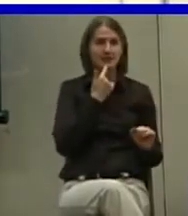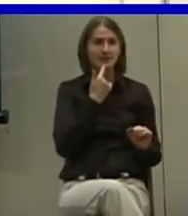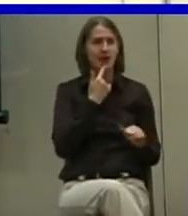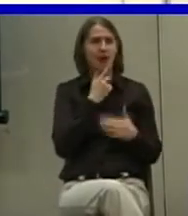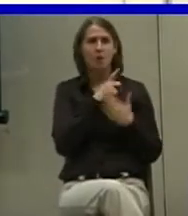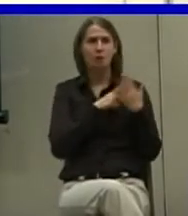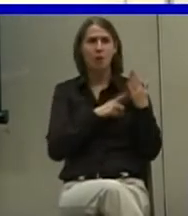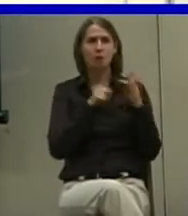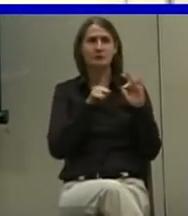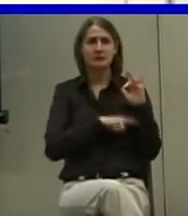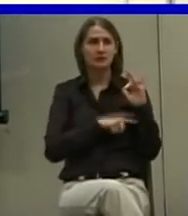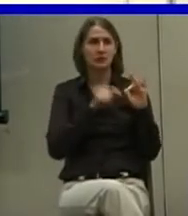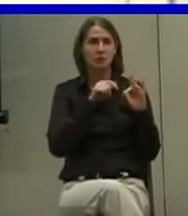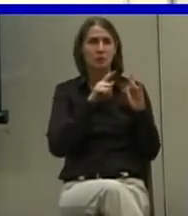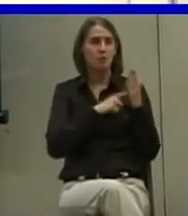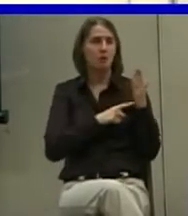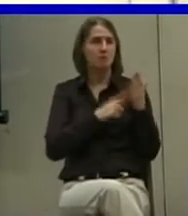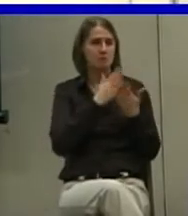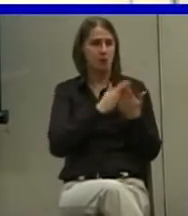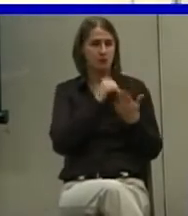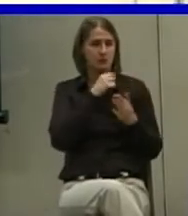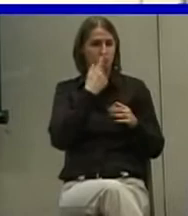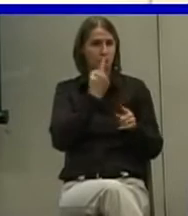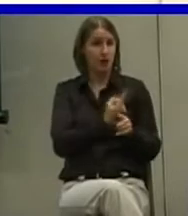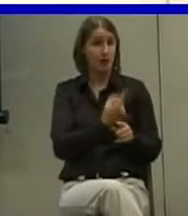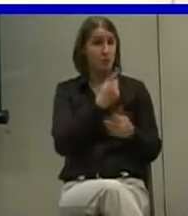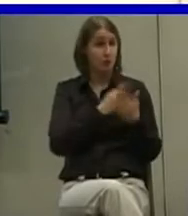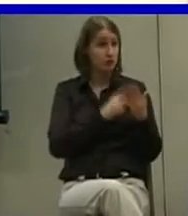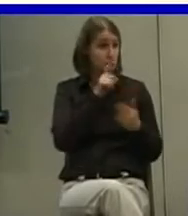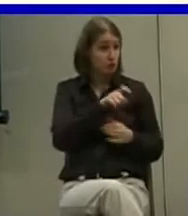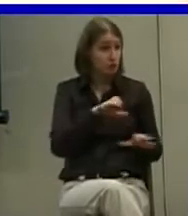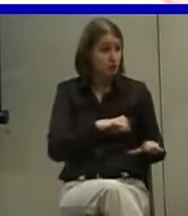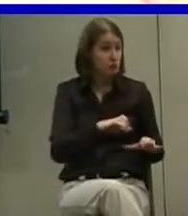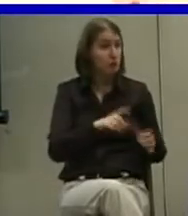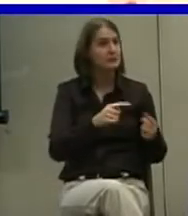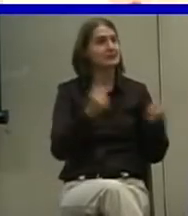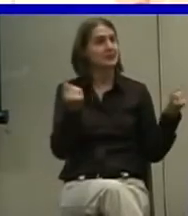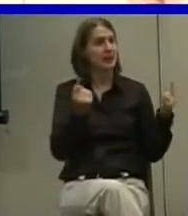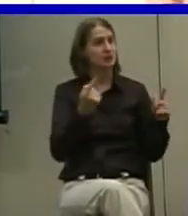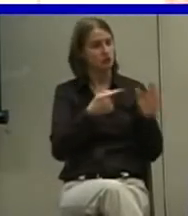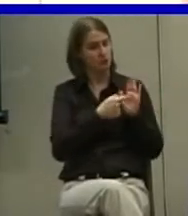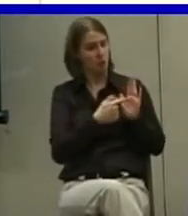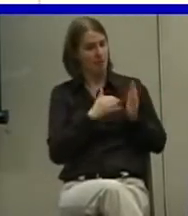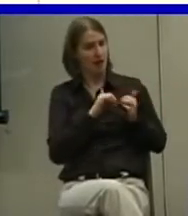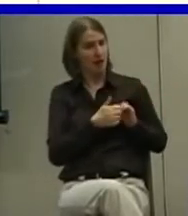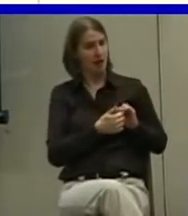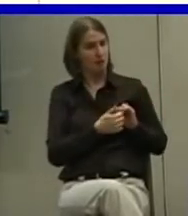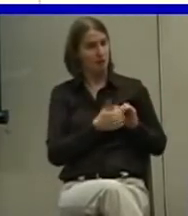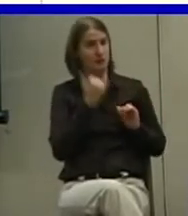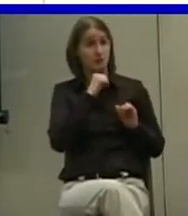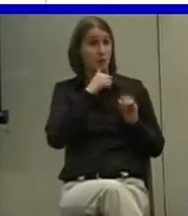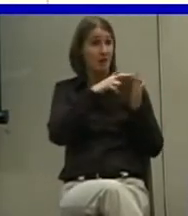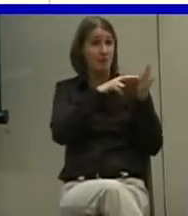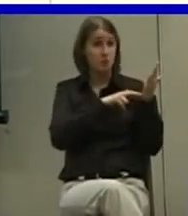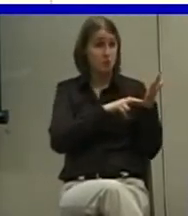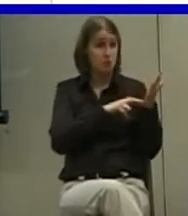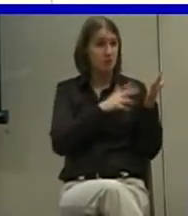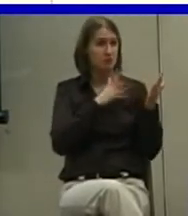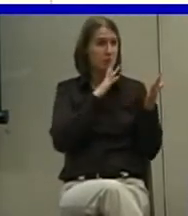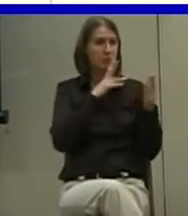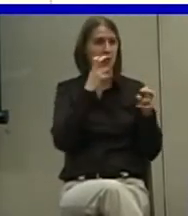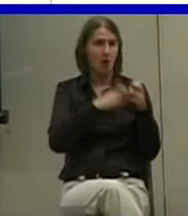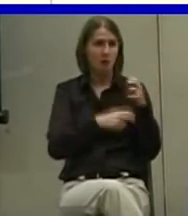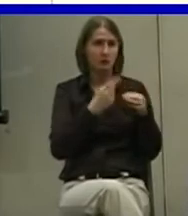what was not right? What should you do instead? Show me how. So if you don't have a rule, it's going to be really